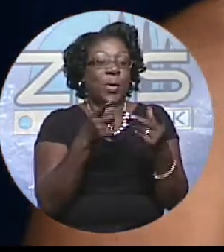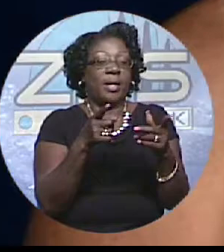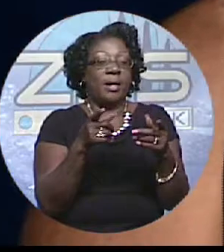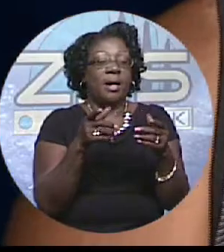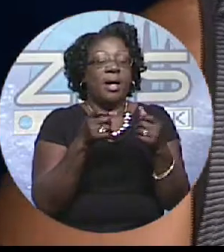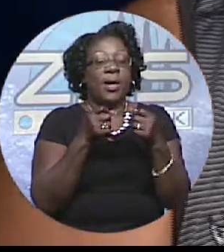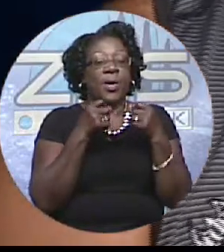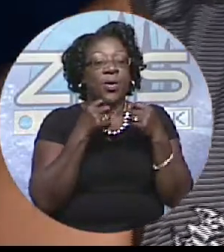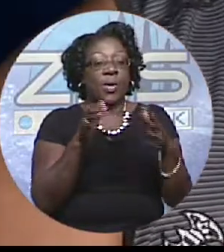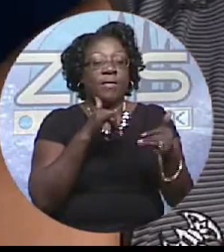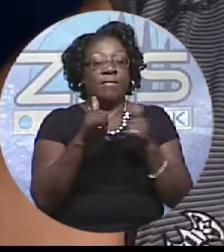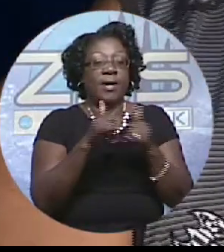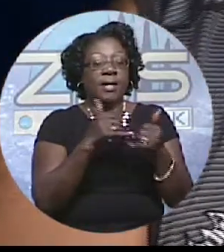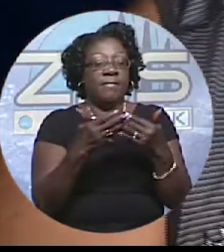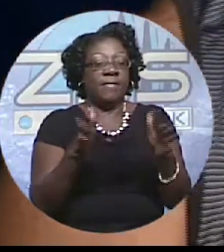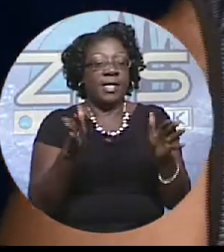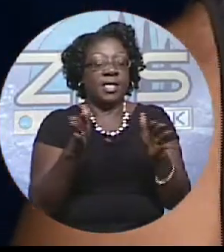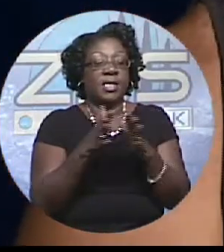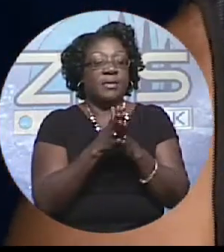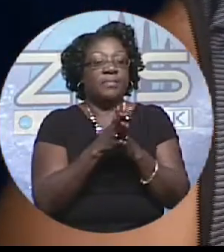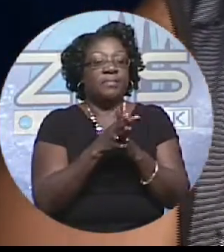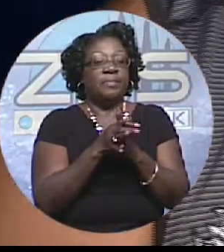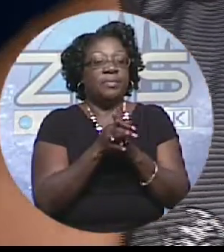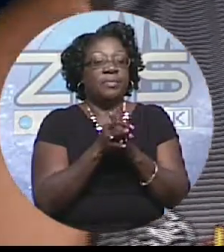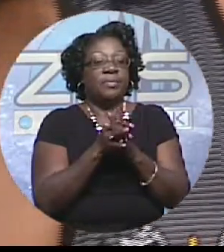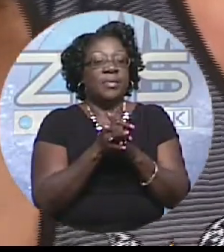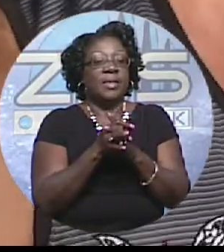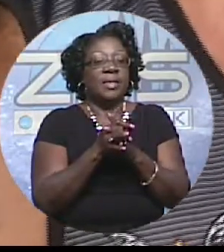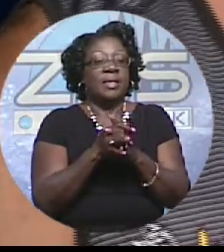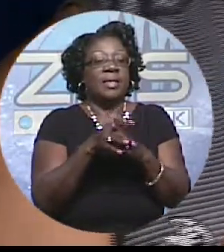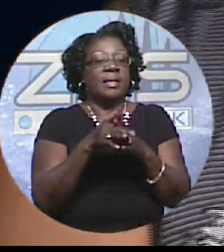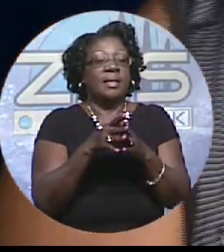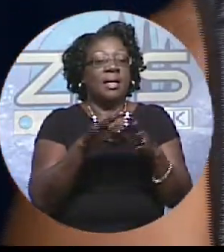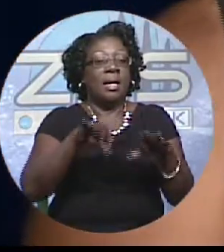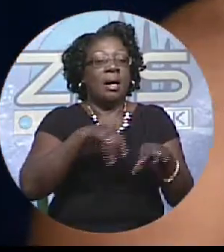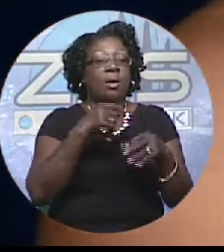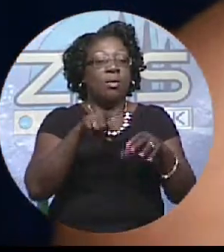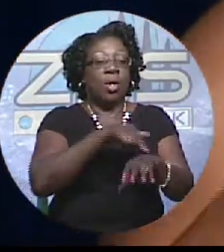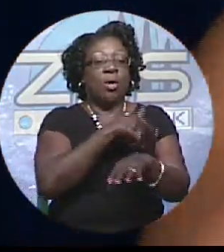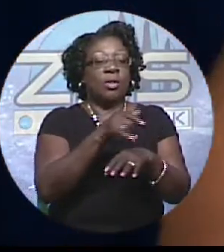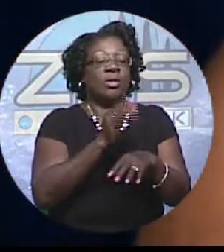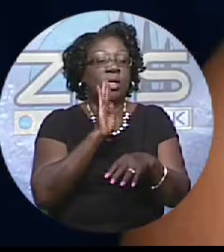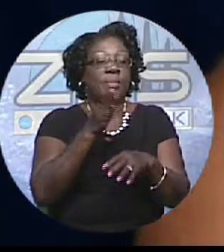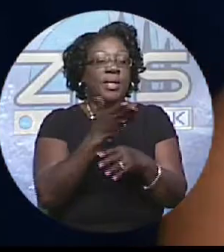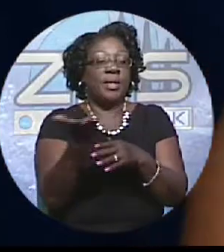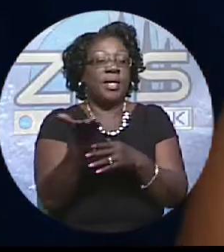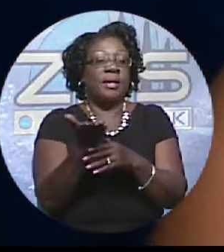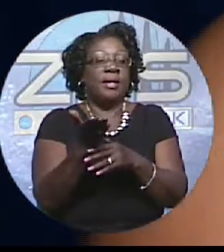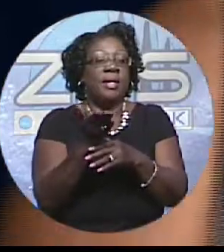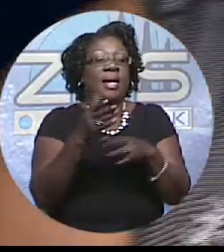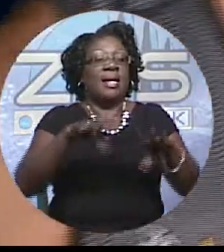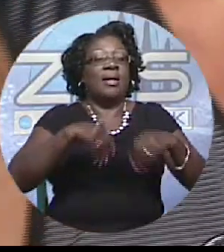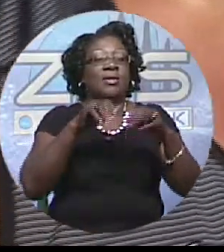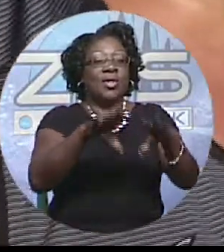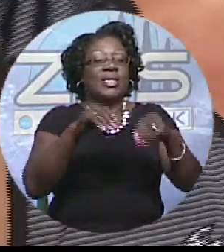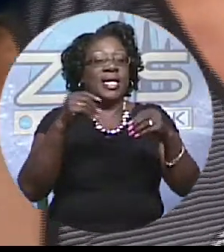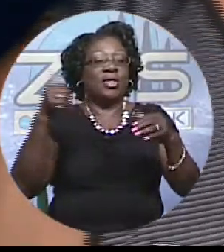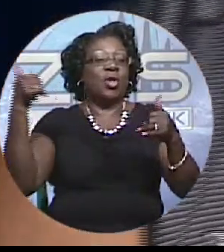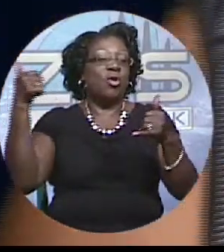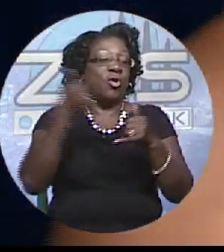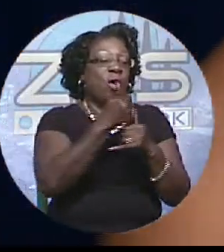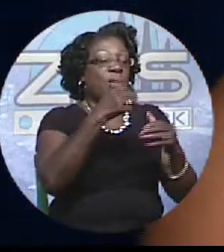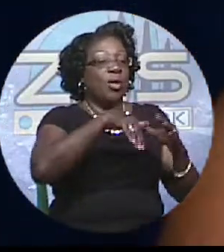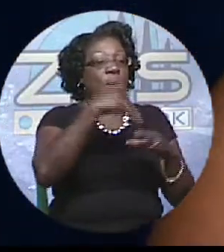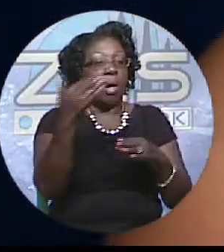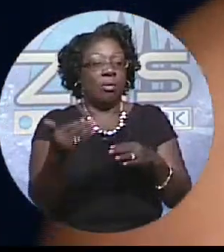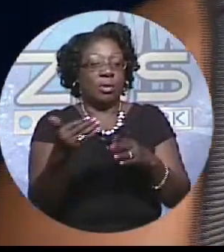choice, 60 or 30. I'm gonna ask him today how long he's going to be there or how long he's going to knock you down. So you and Rev going